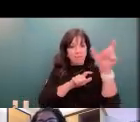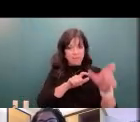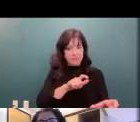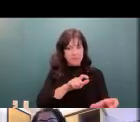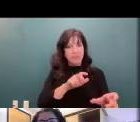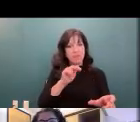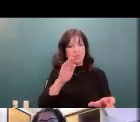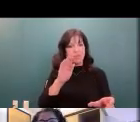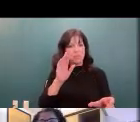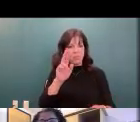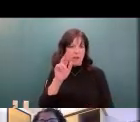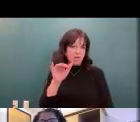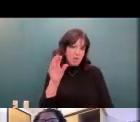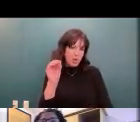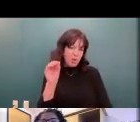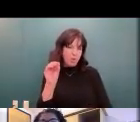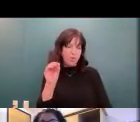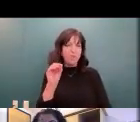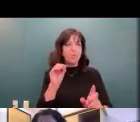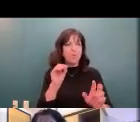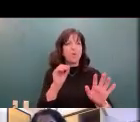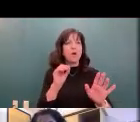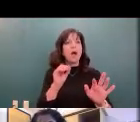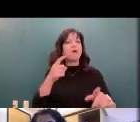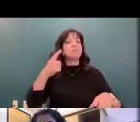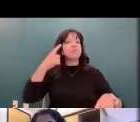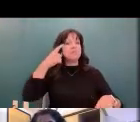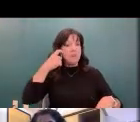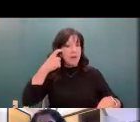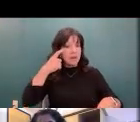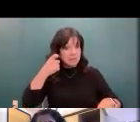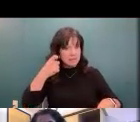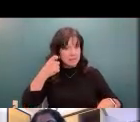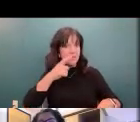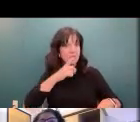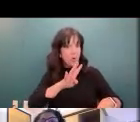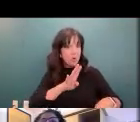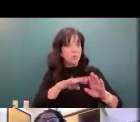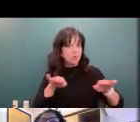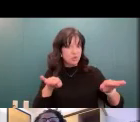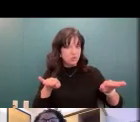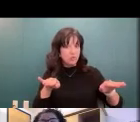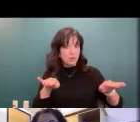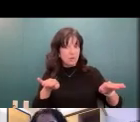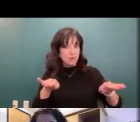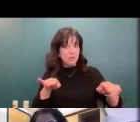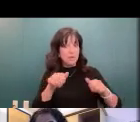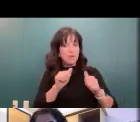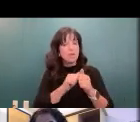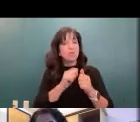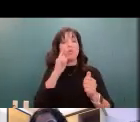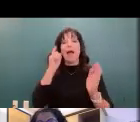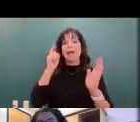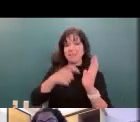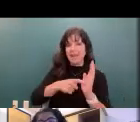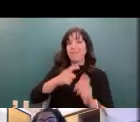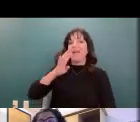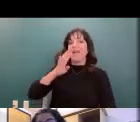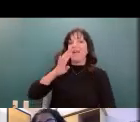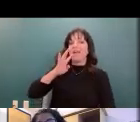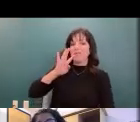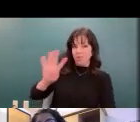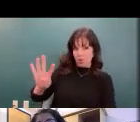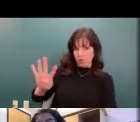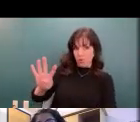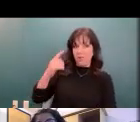ratio of suspected 4-year-old children to identified 4-year-old children for